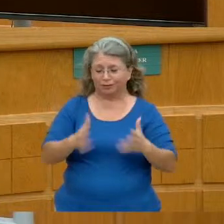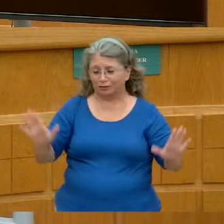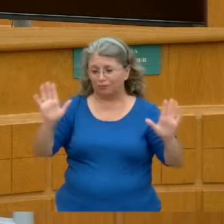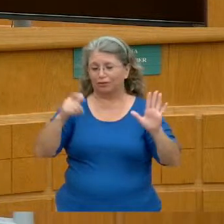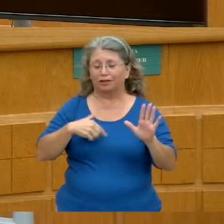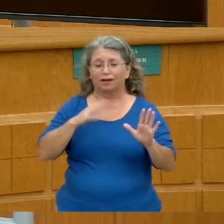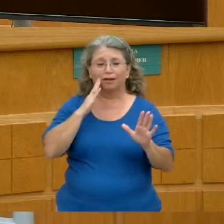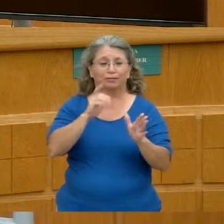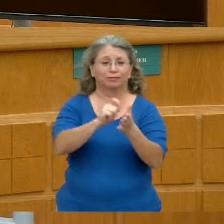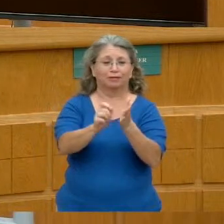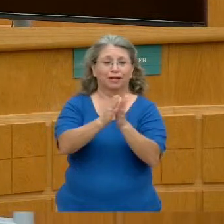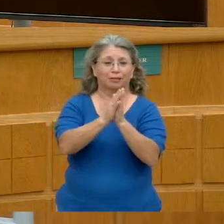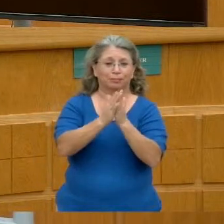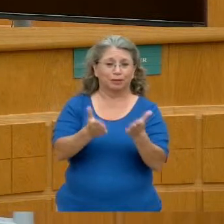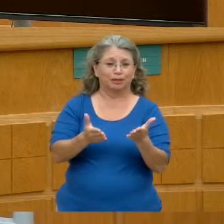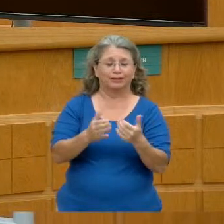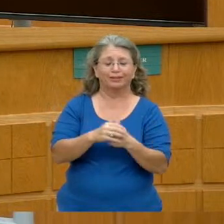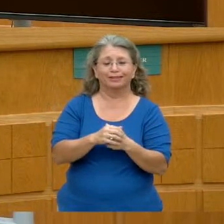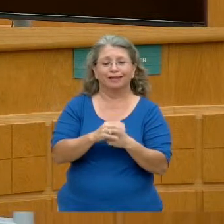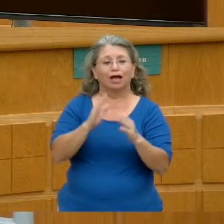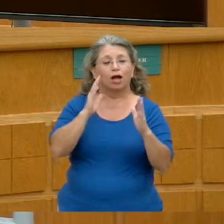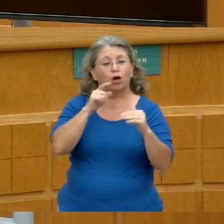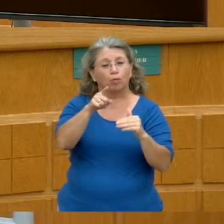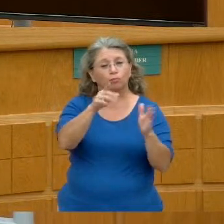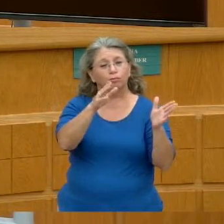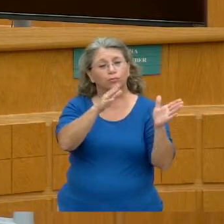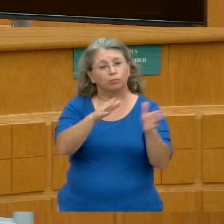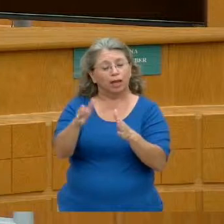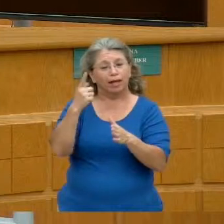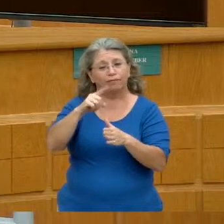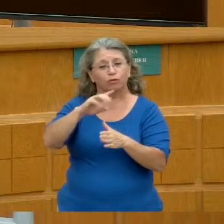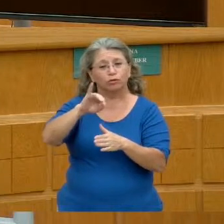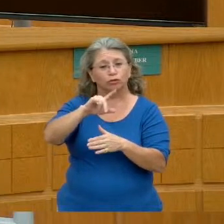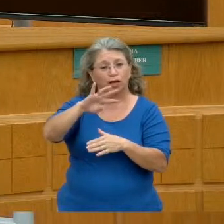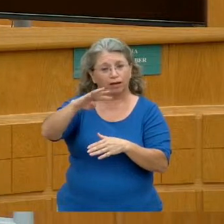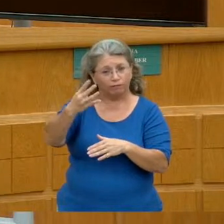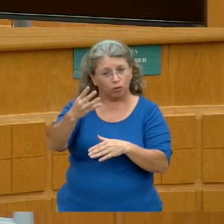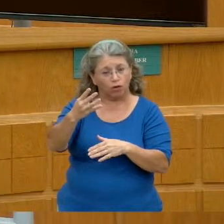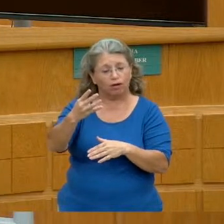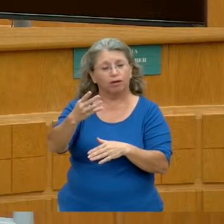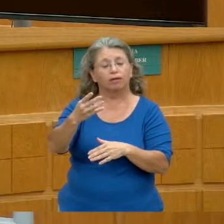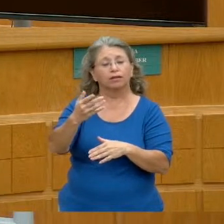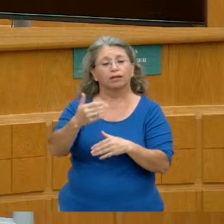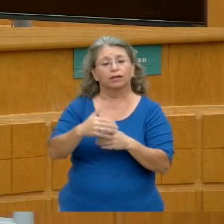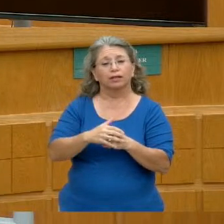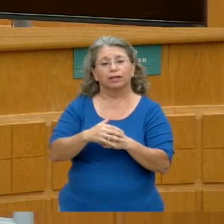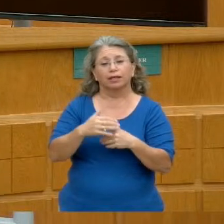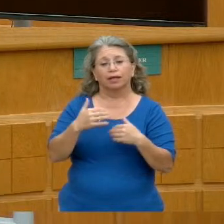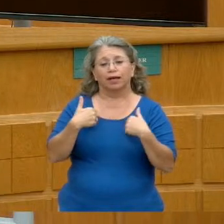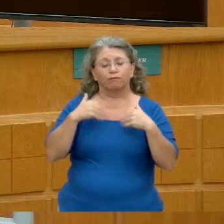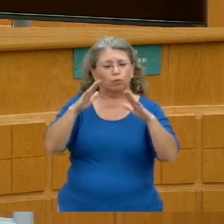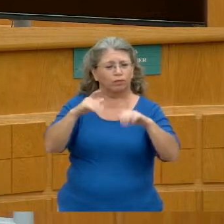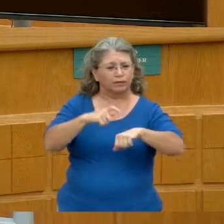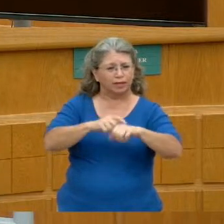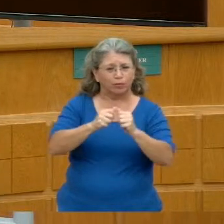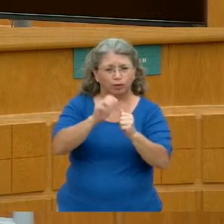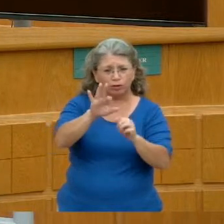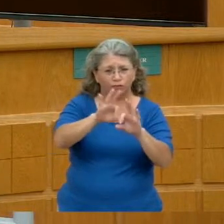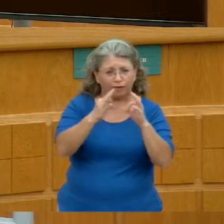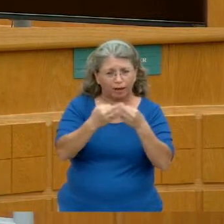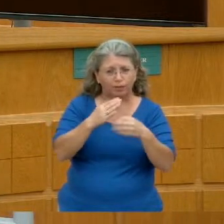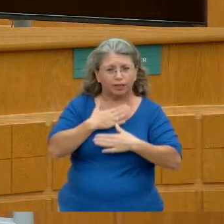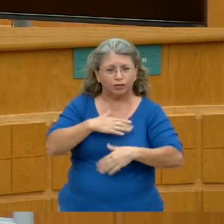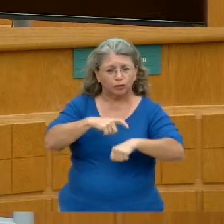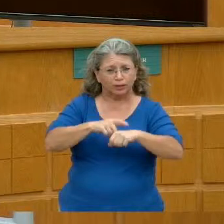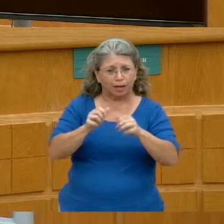So I hope as you plan for the 4th of July, you have a wonderful planning process, something to do with the family, enjoy the time